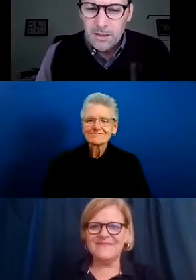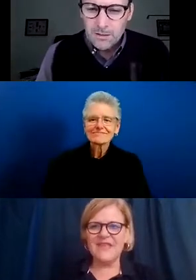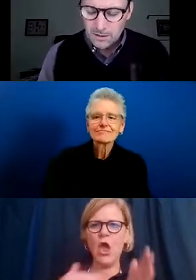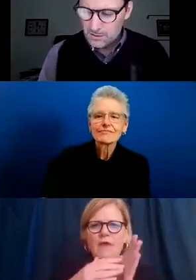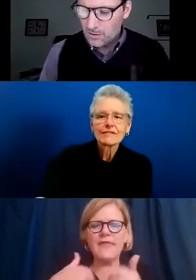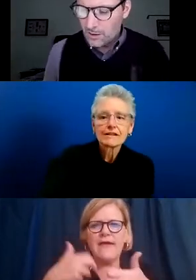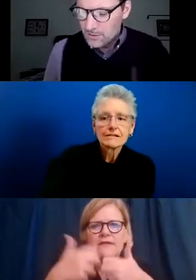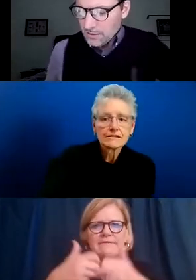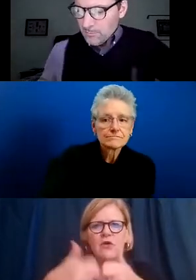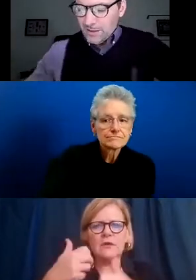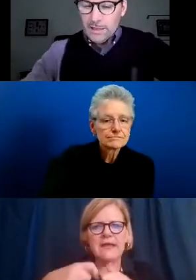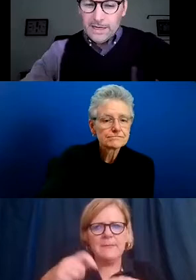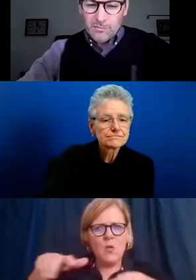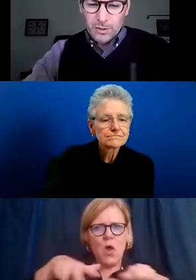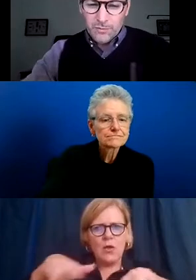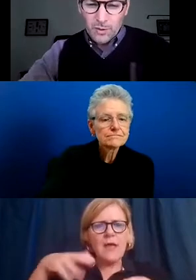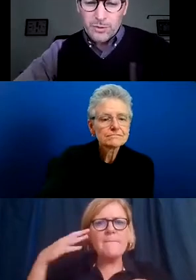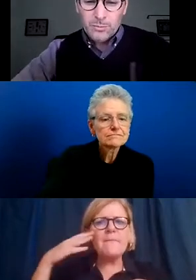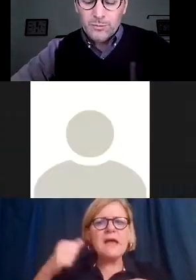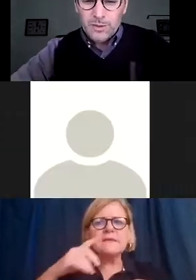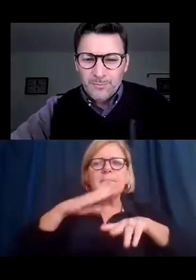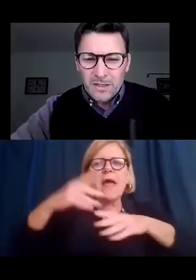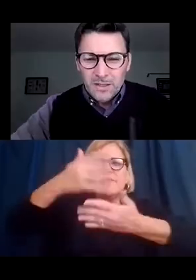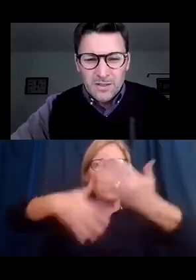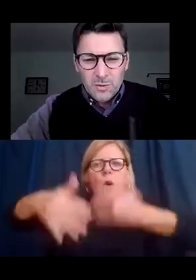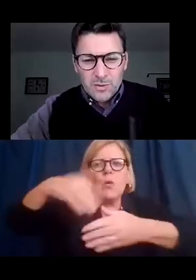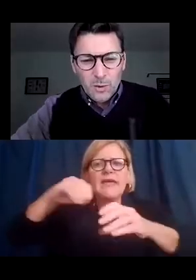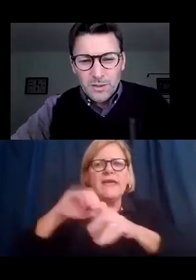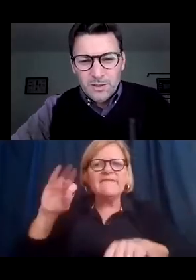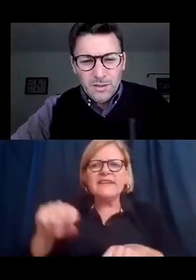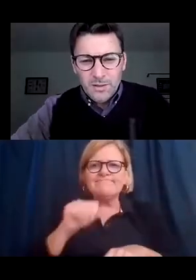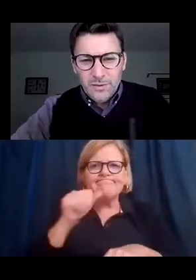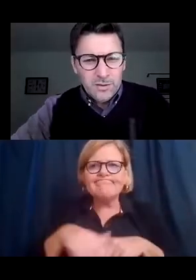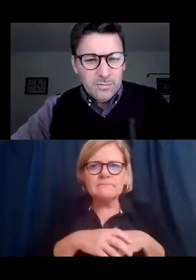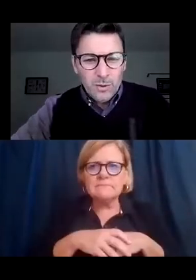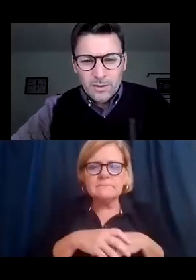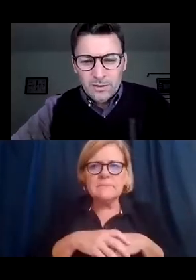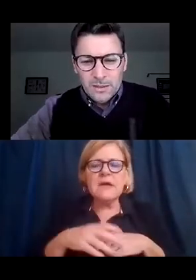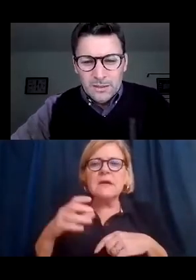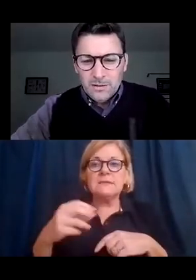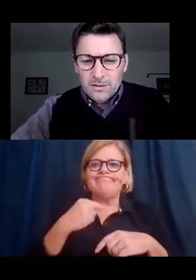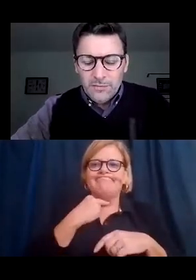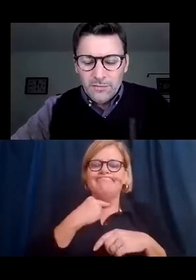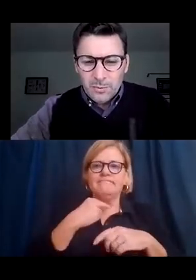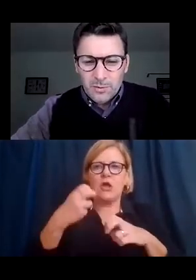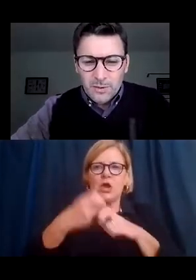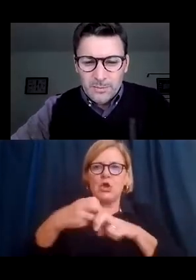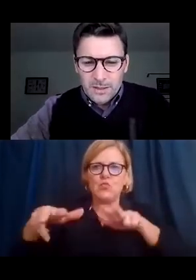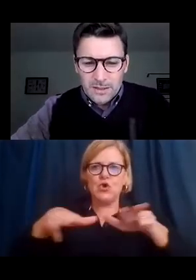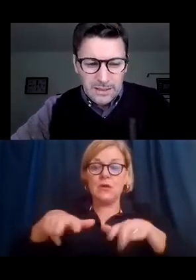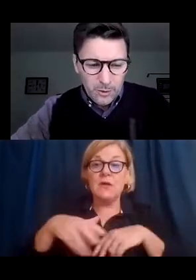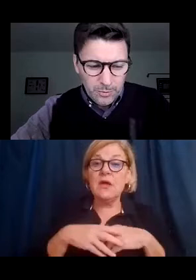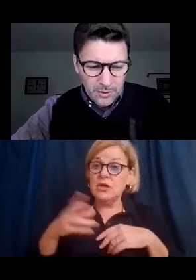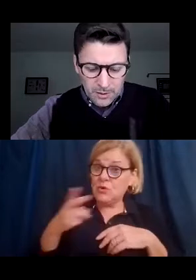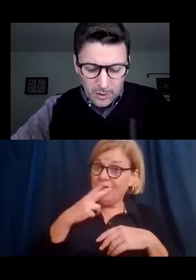of the pain that is caused by the lack of blood flow when they're moving. So smoking, if you're a smoker, there are definitely programs